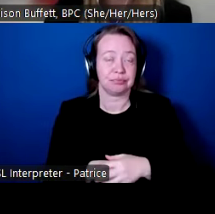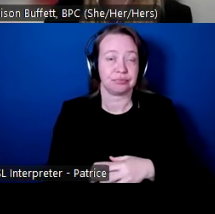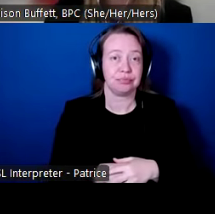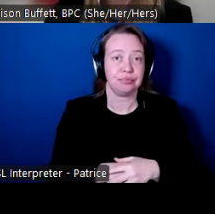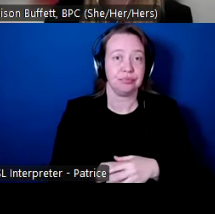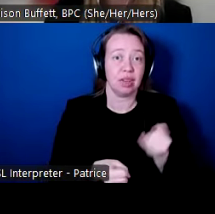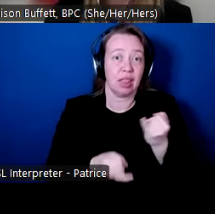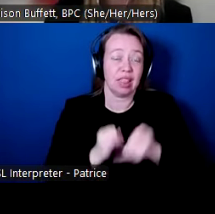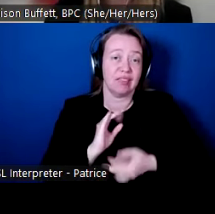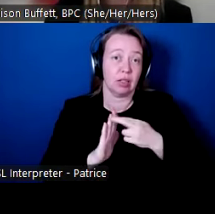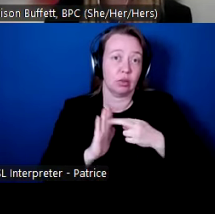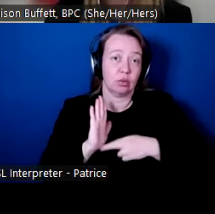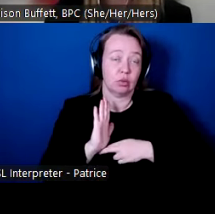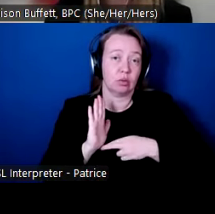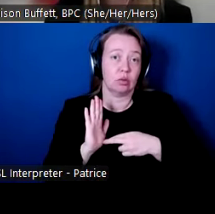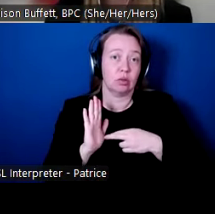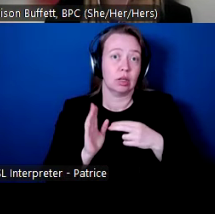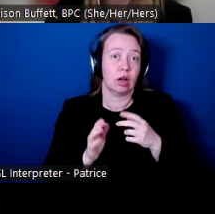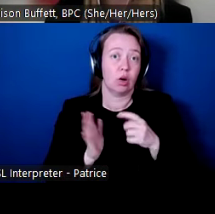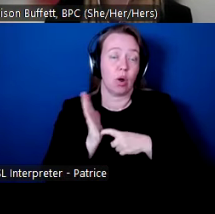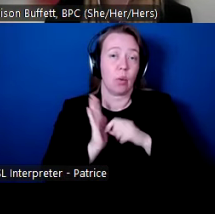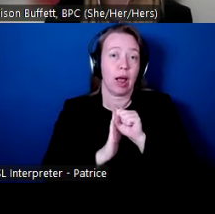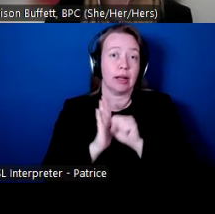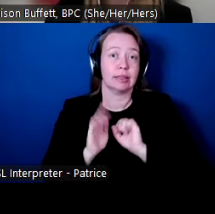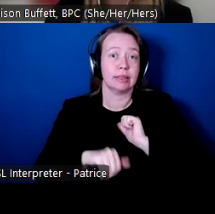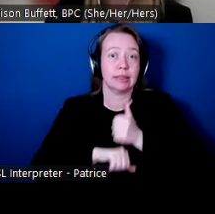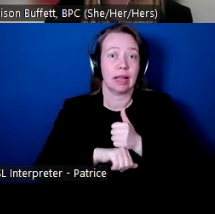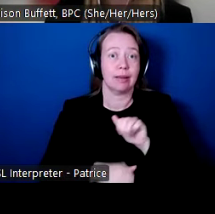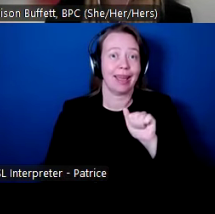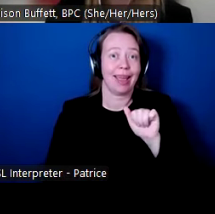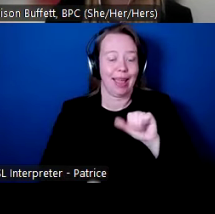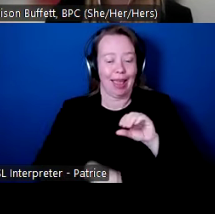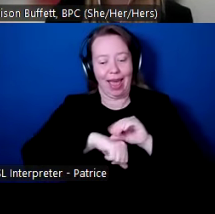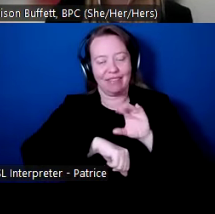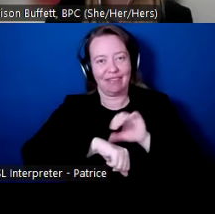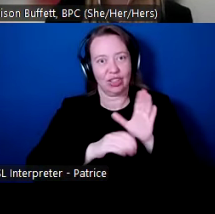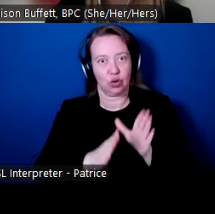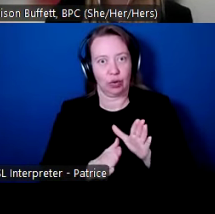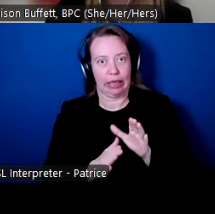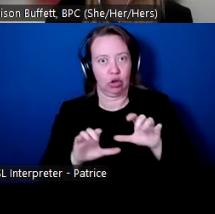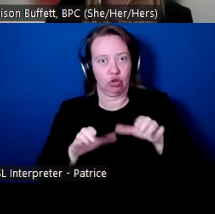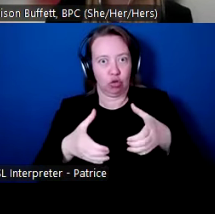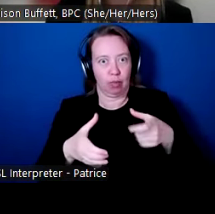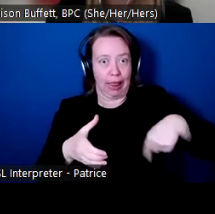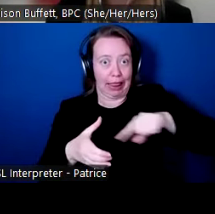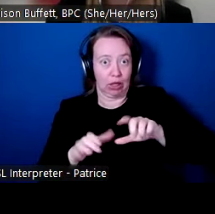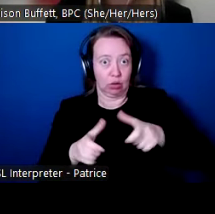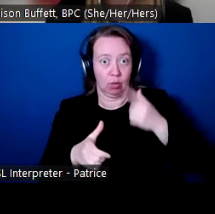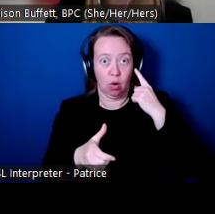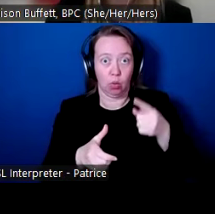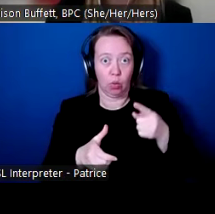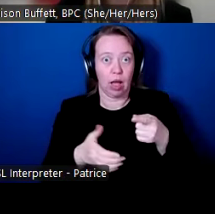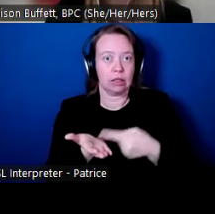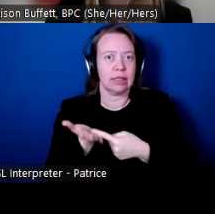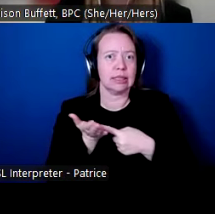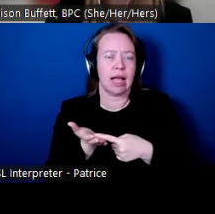The final rule also requires states to establish an advisory group. This group will consult on Medicaid payment rates,